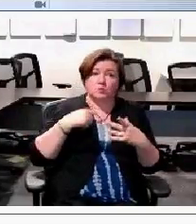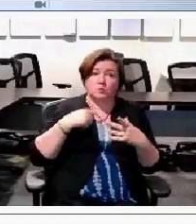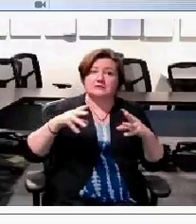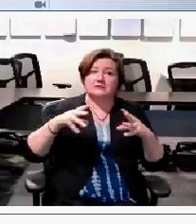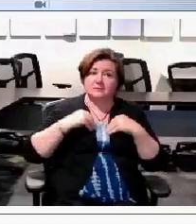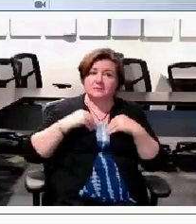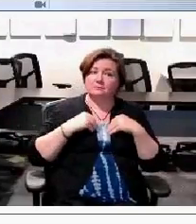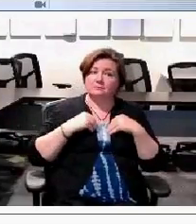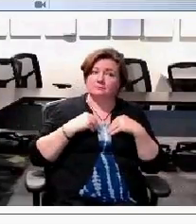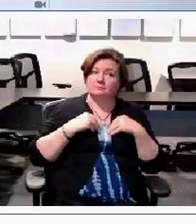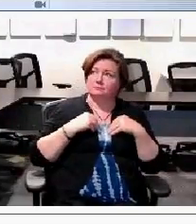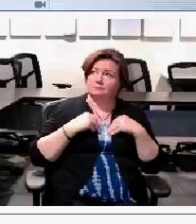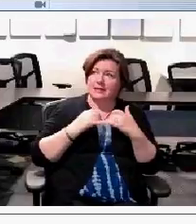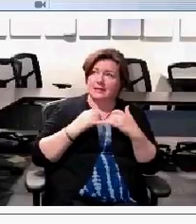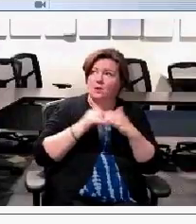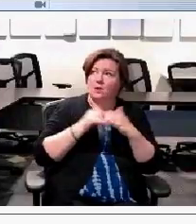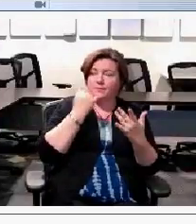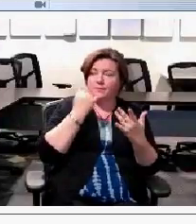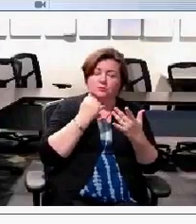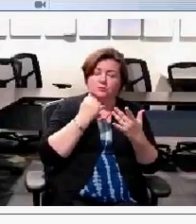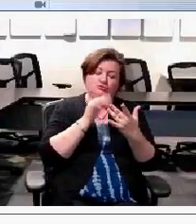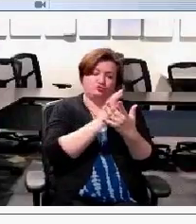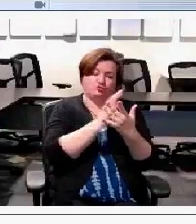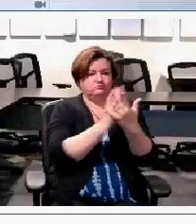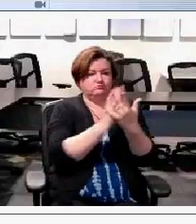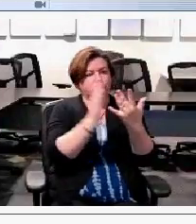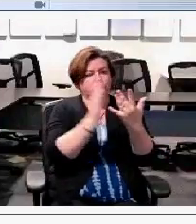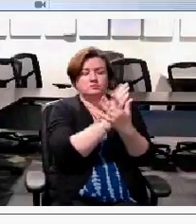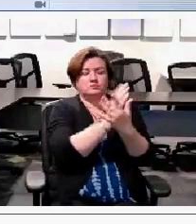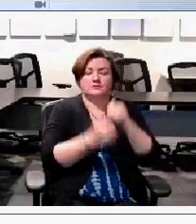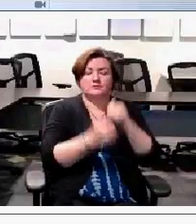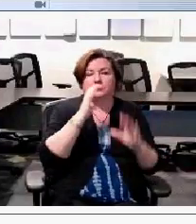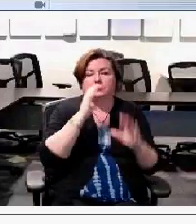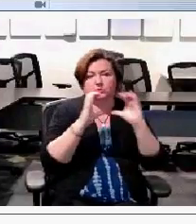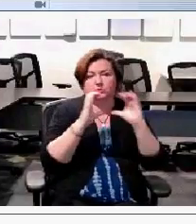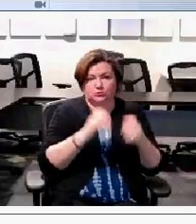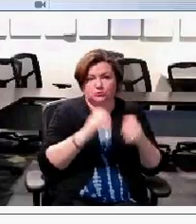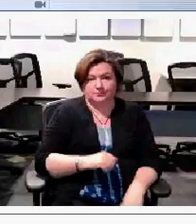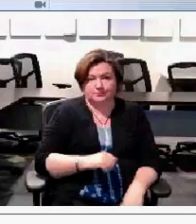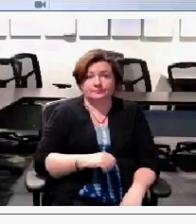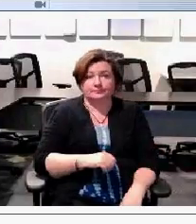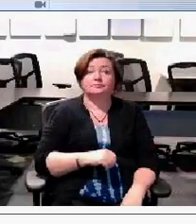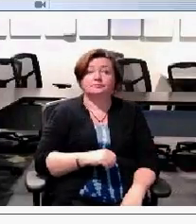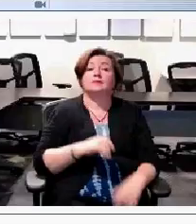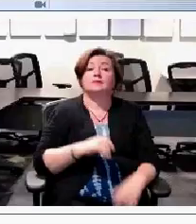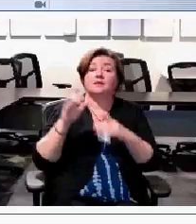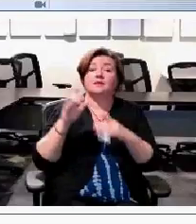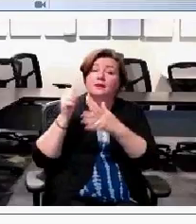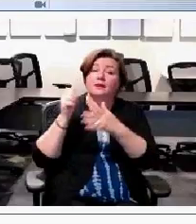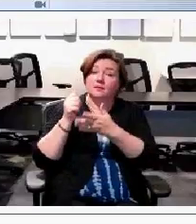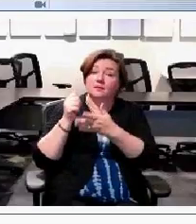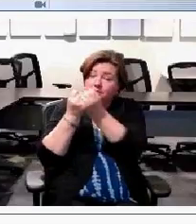a range of communication possibilities and support families to reach decisions in ways that reflect